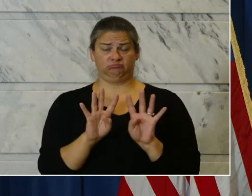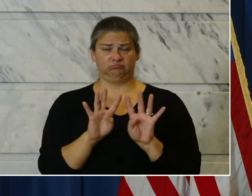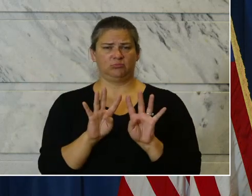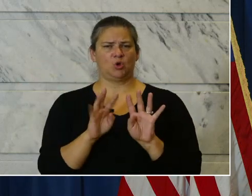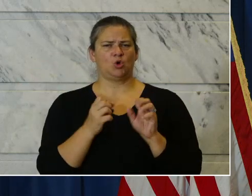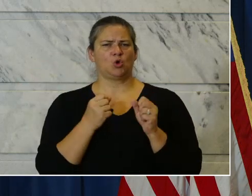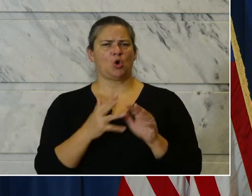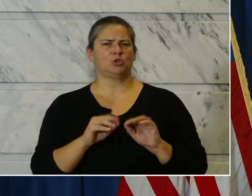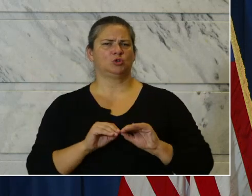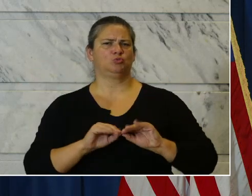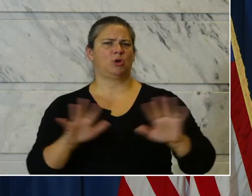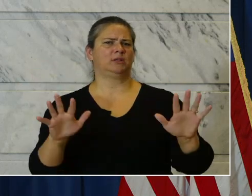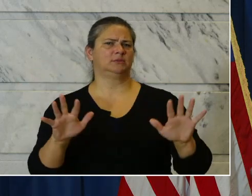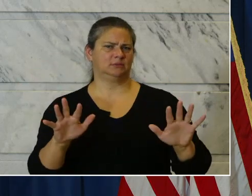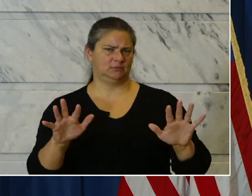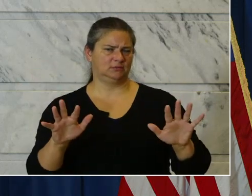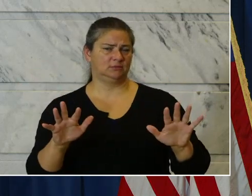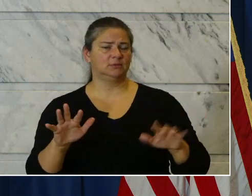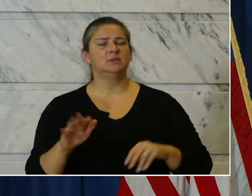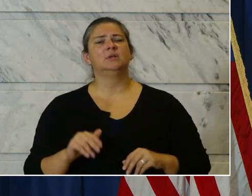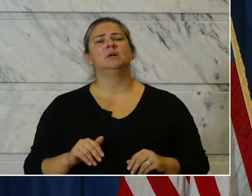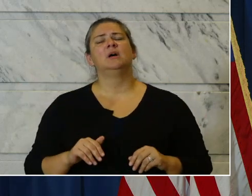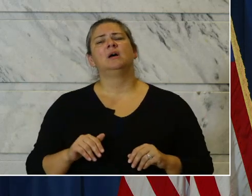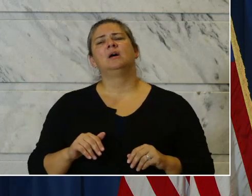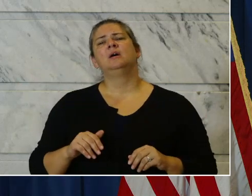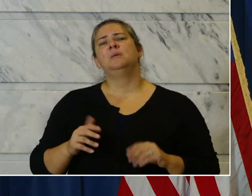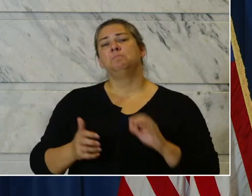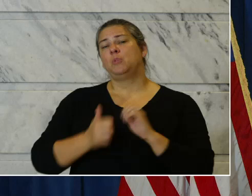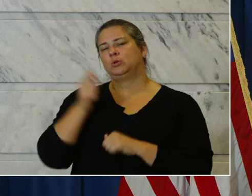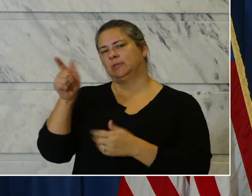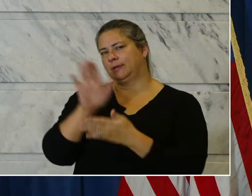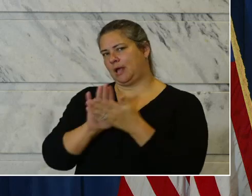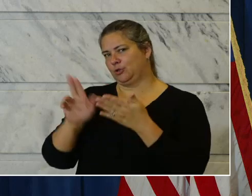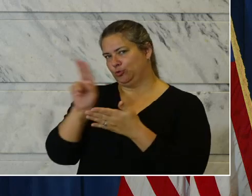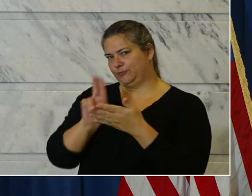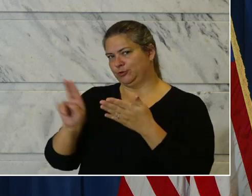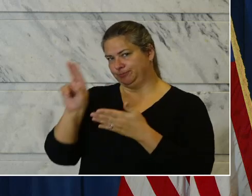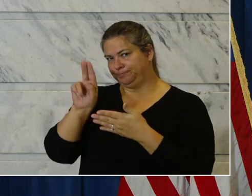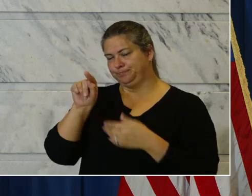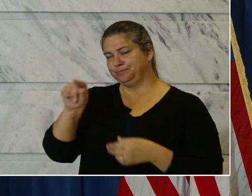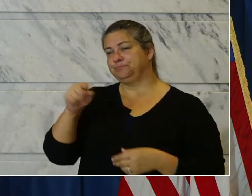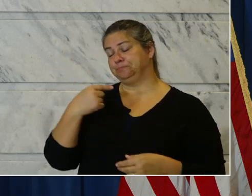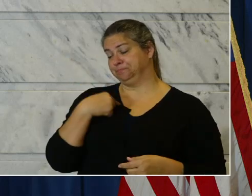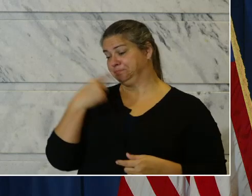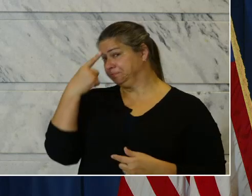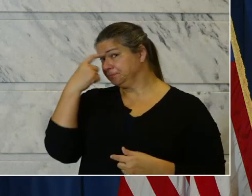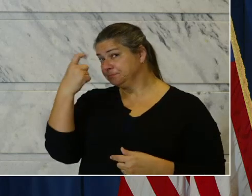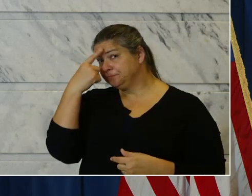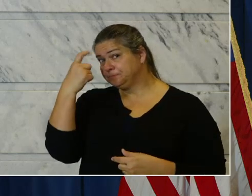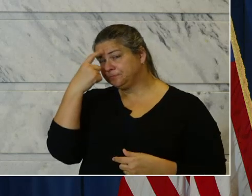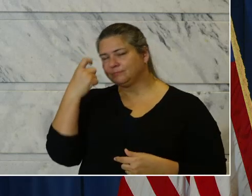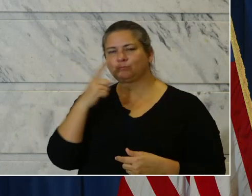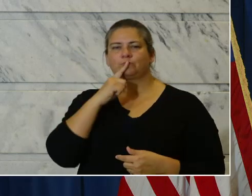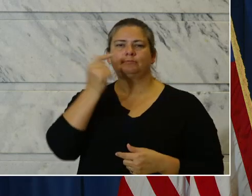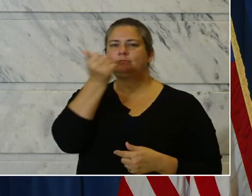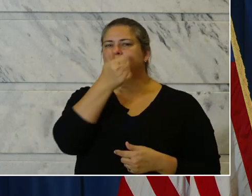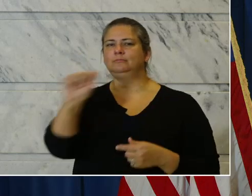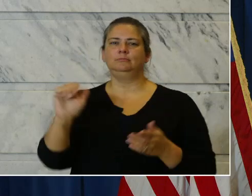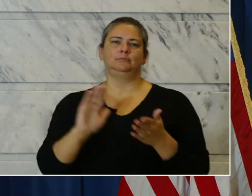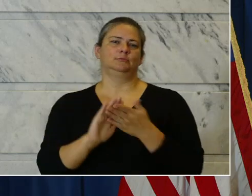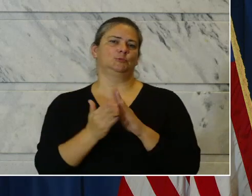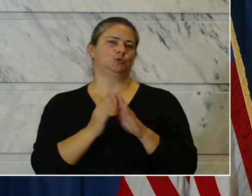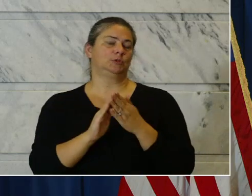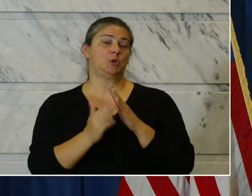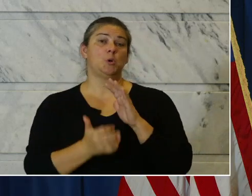I will leave this message because I want to punctuate this for the colleges and universities. I suspect, just like with any community,